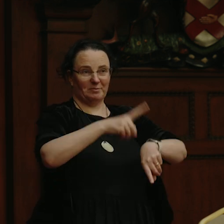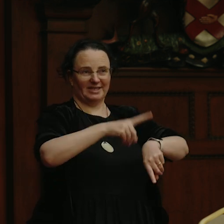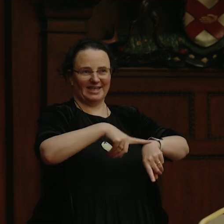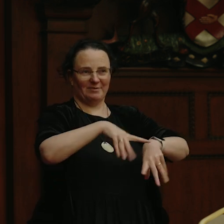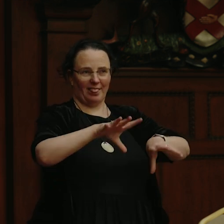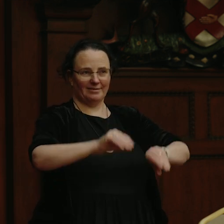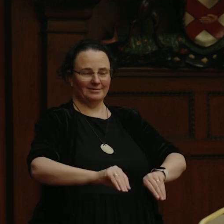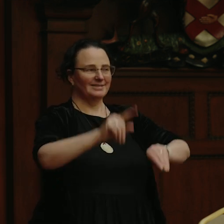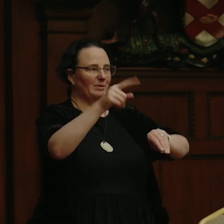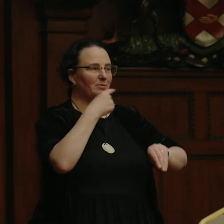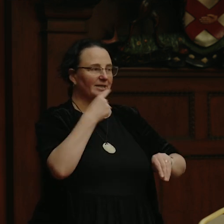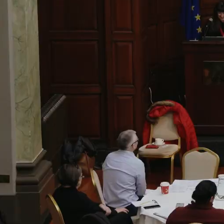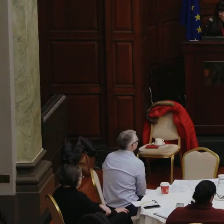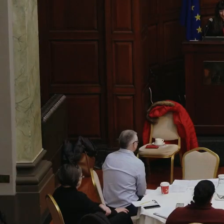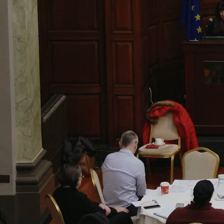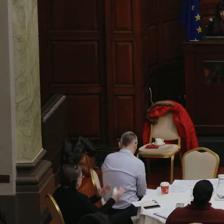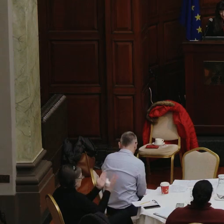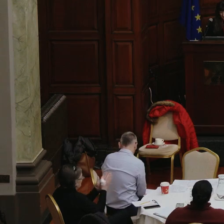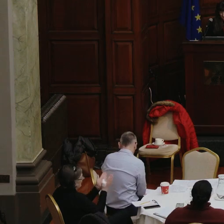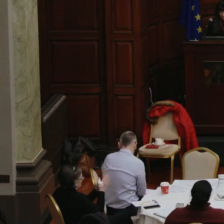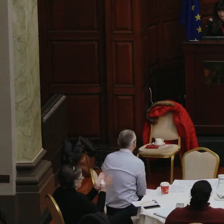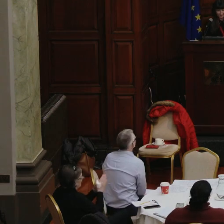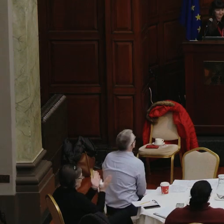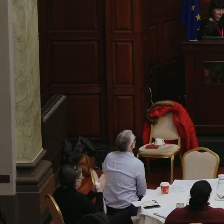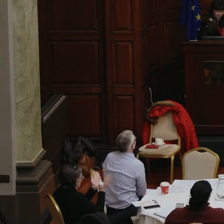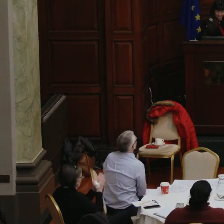is up, but I'll be happy to answer questions later on. Thank you.